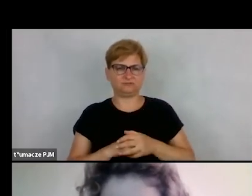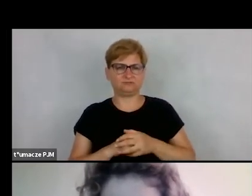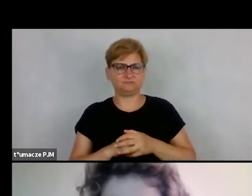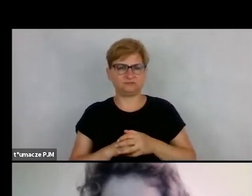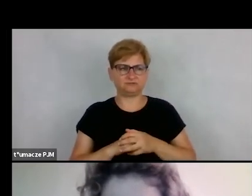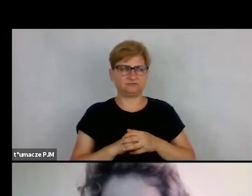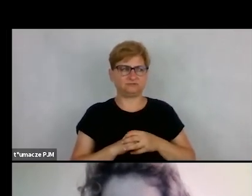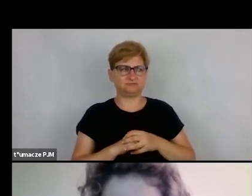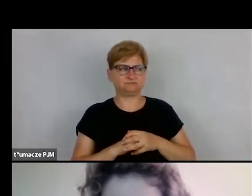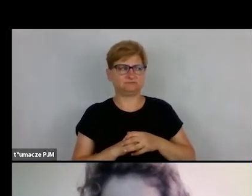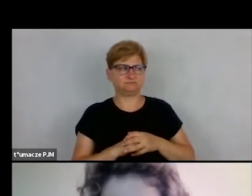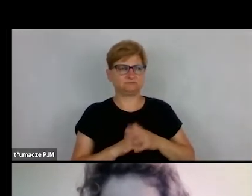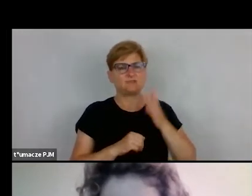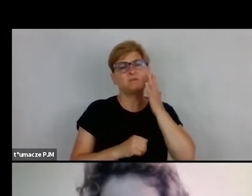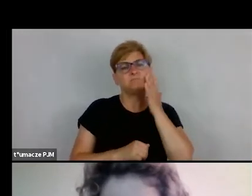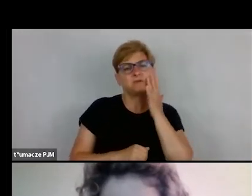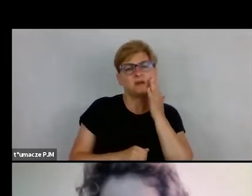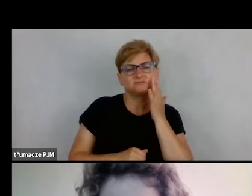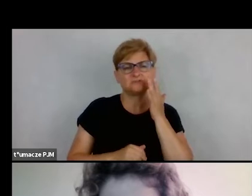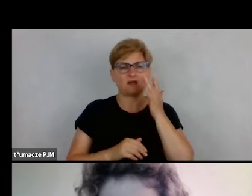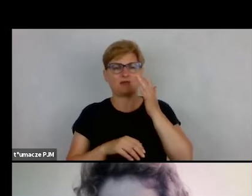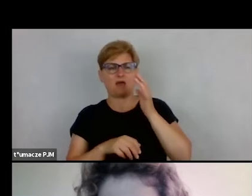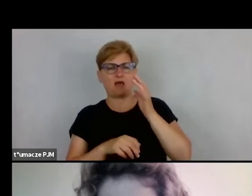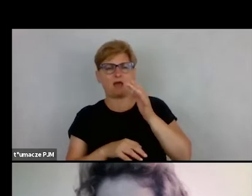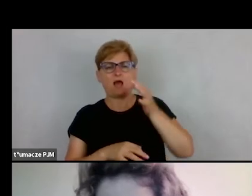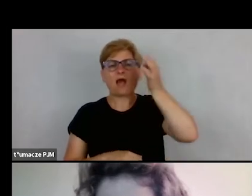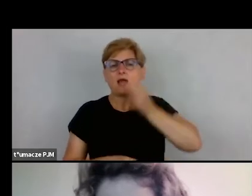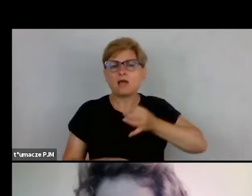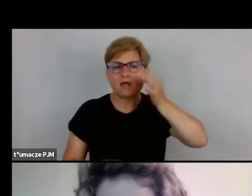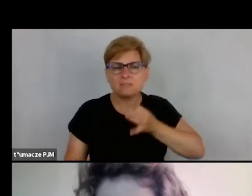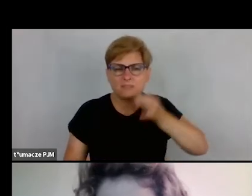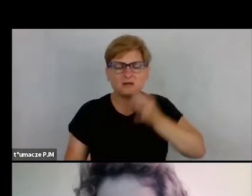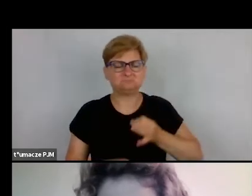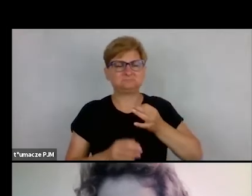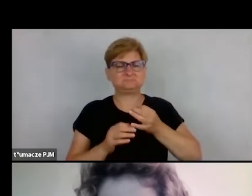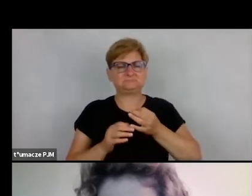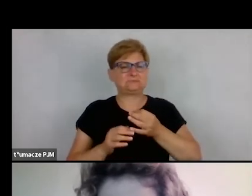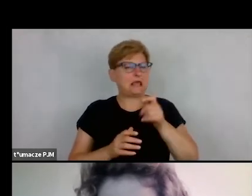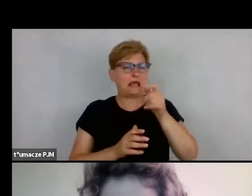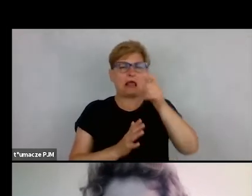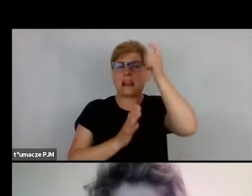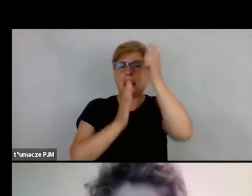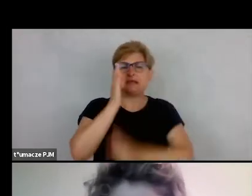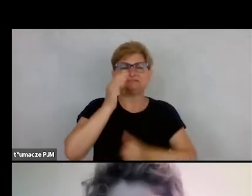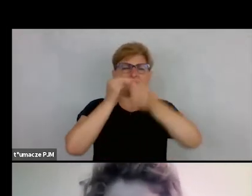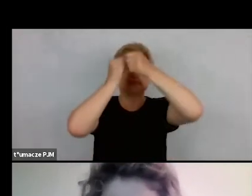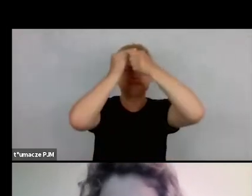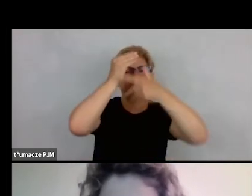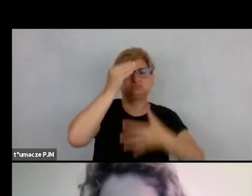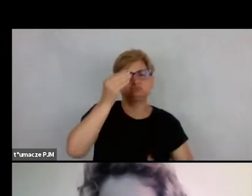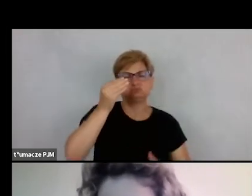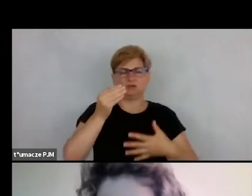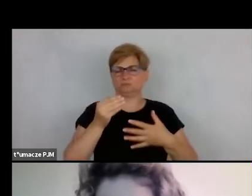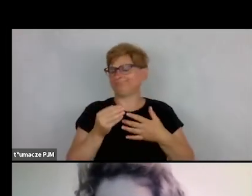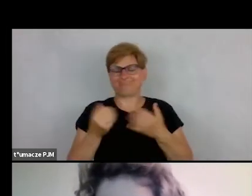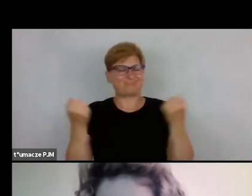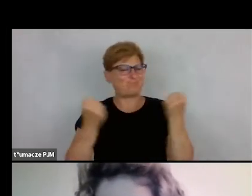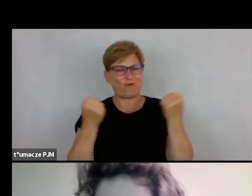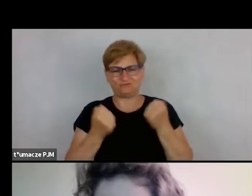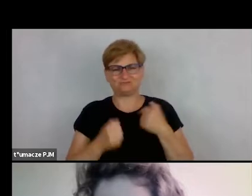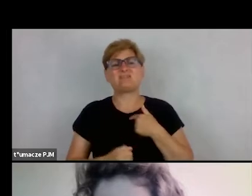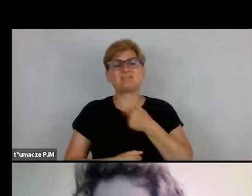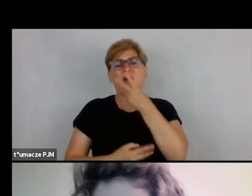got patriarchal politicians who are resisting change for gender equality. But my experience